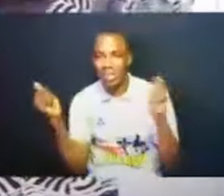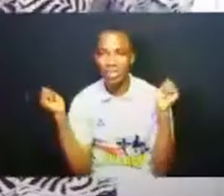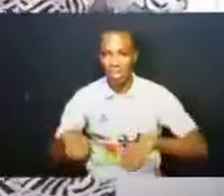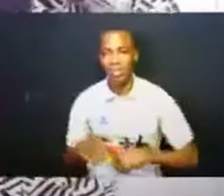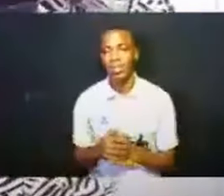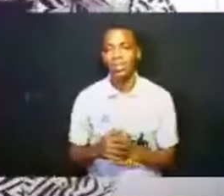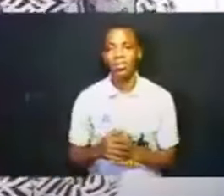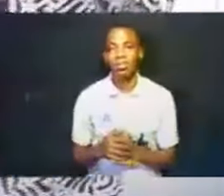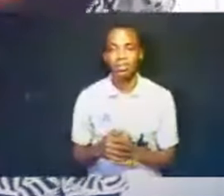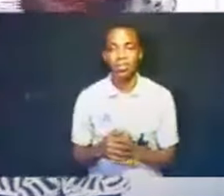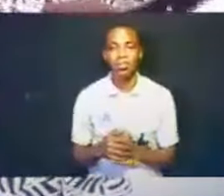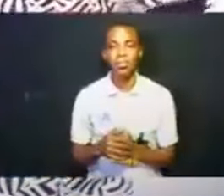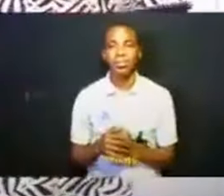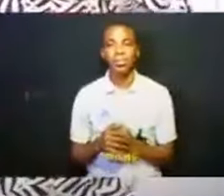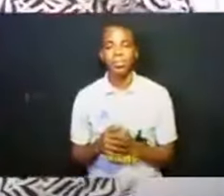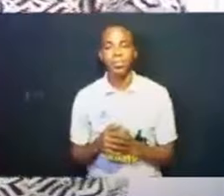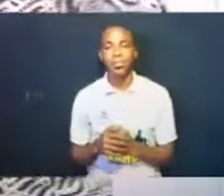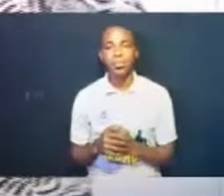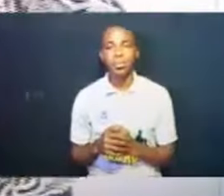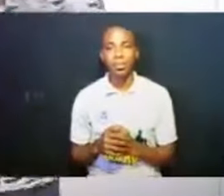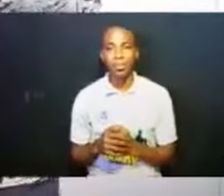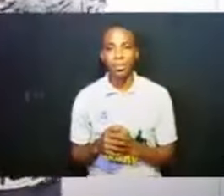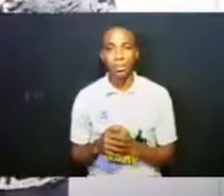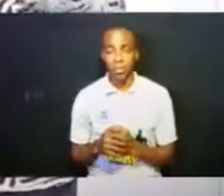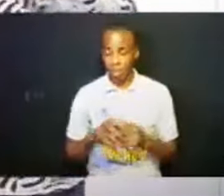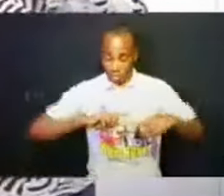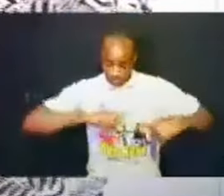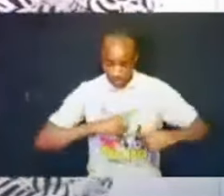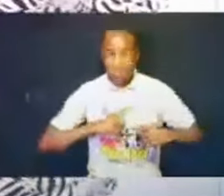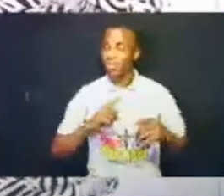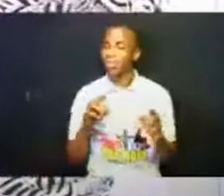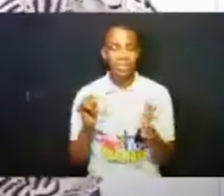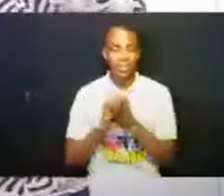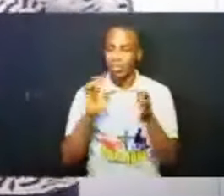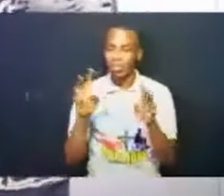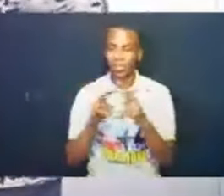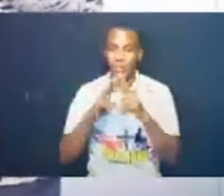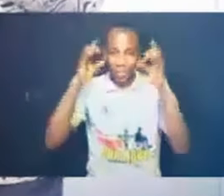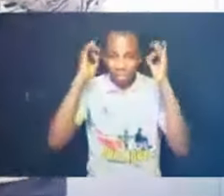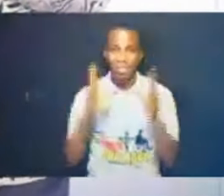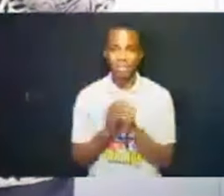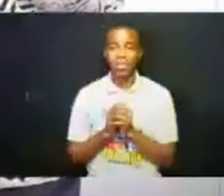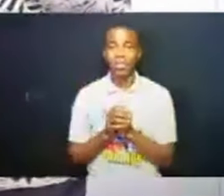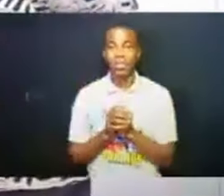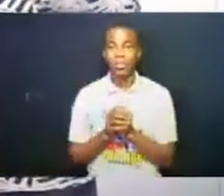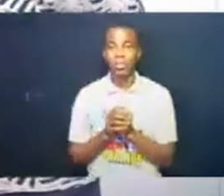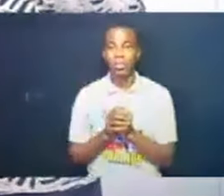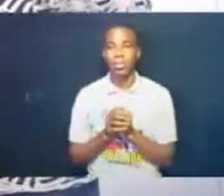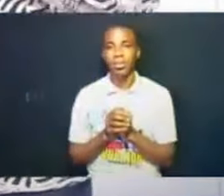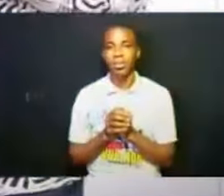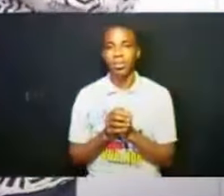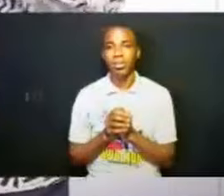krofo a odi yaudi ewoni mu no ebe san ni pa bebre. They are very dangerous. Ohuye huye pa. Unfortunately, sometimes we spare them in the